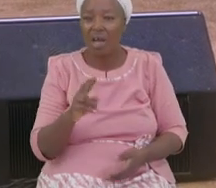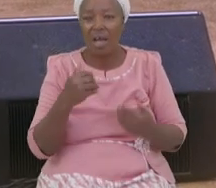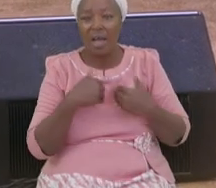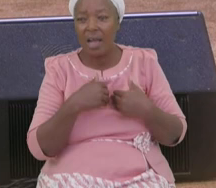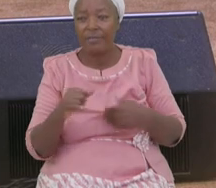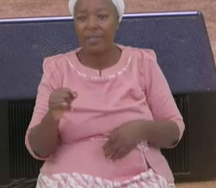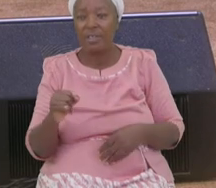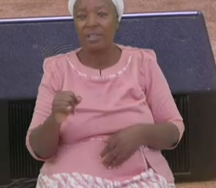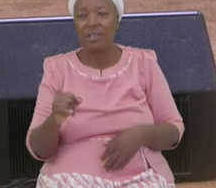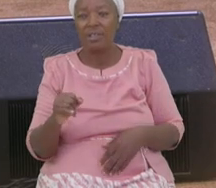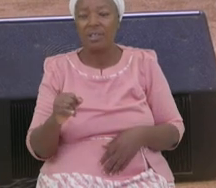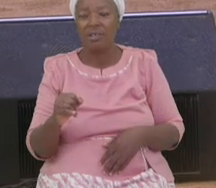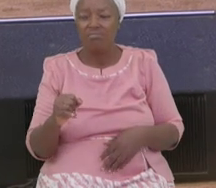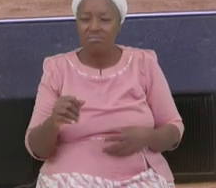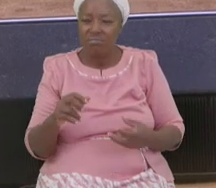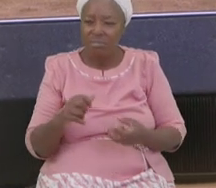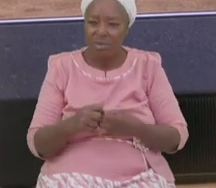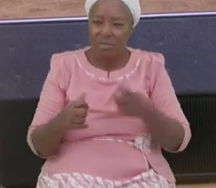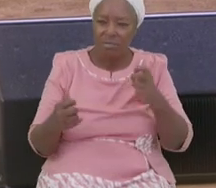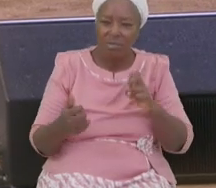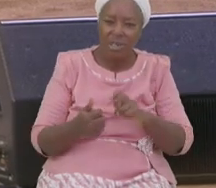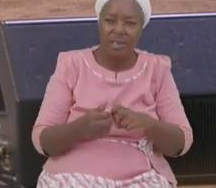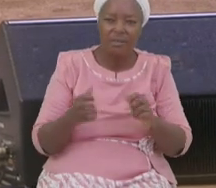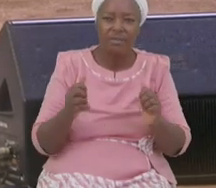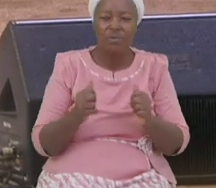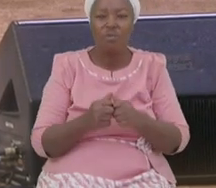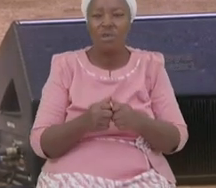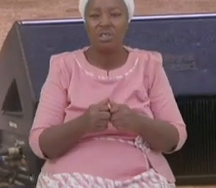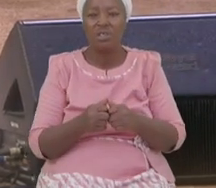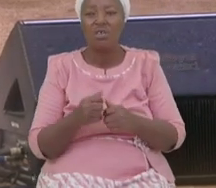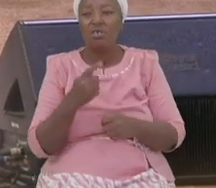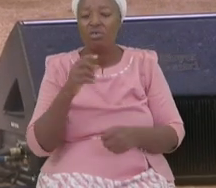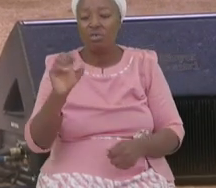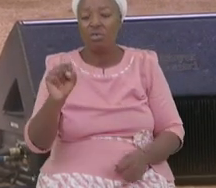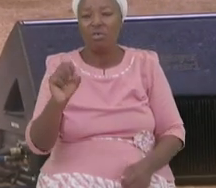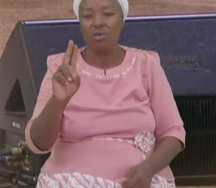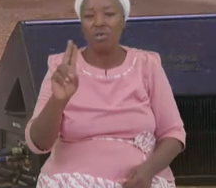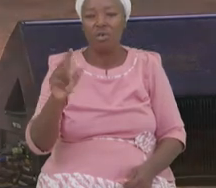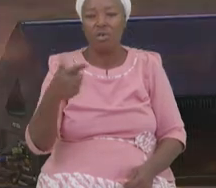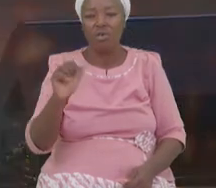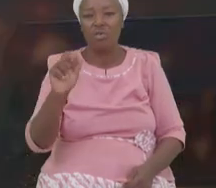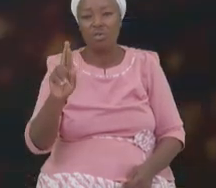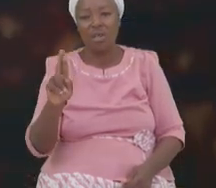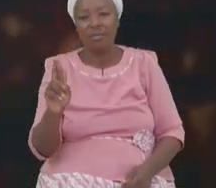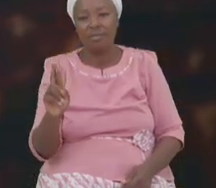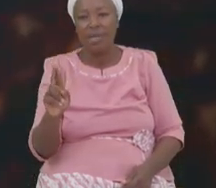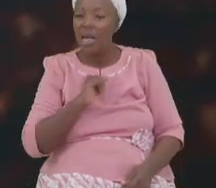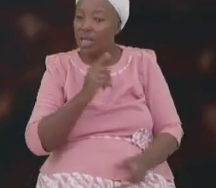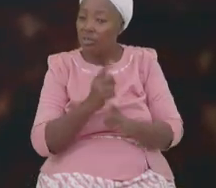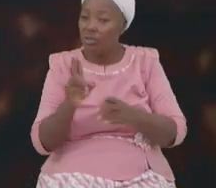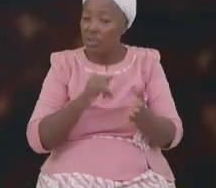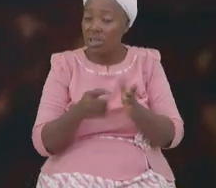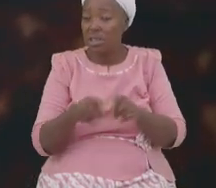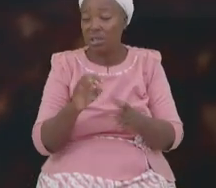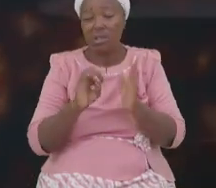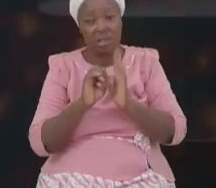a challenge with sugar, I'm using it as an illustration, and because of